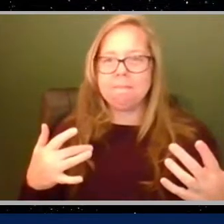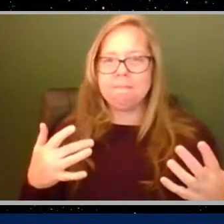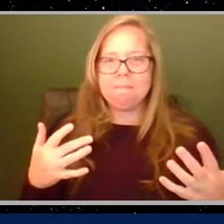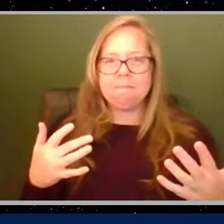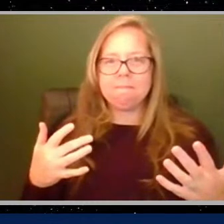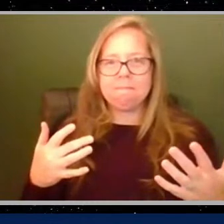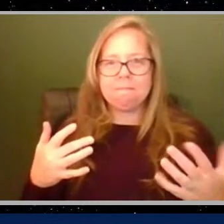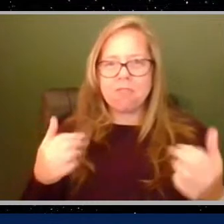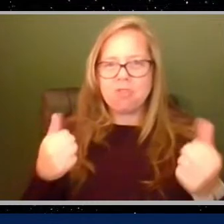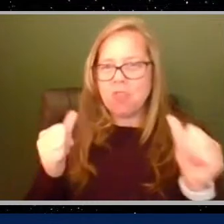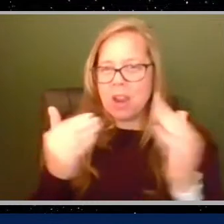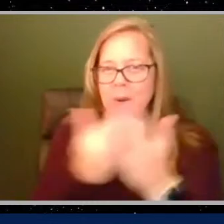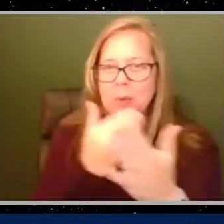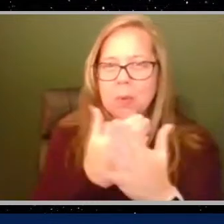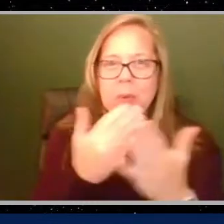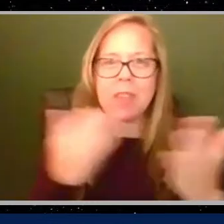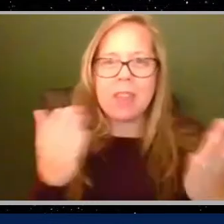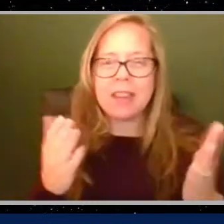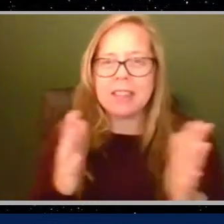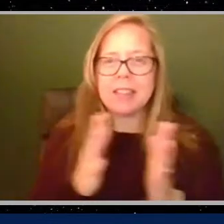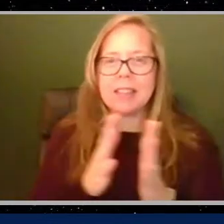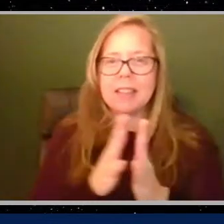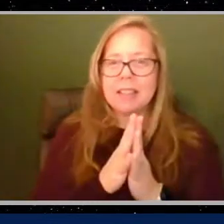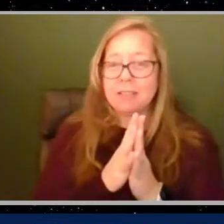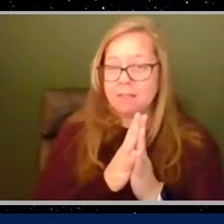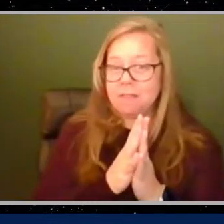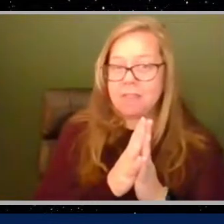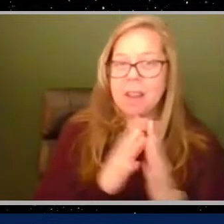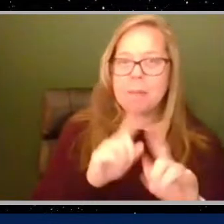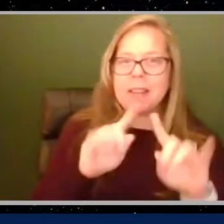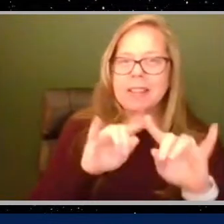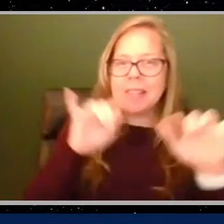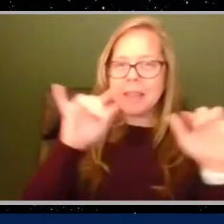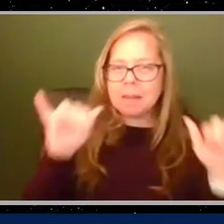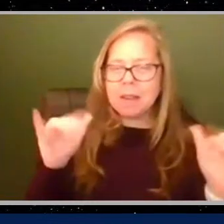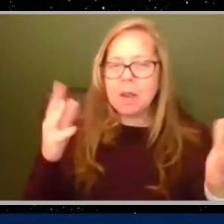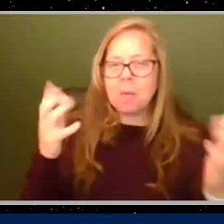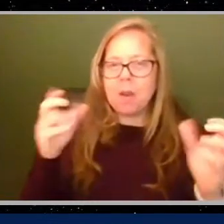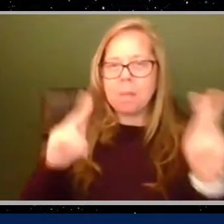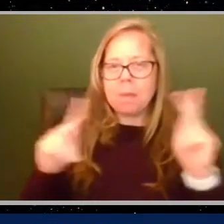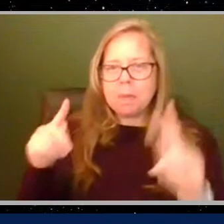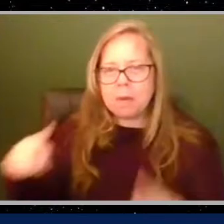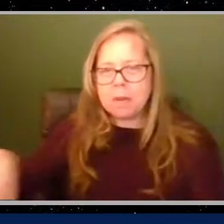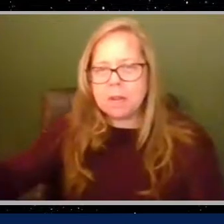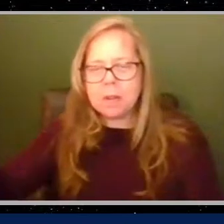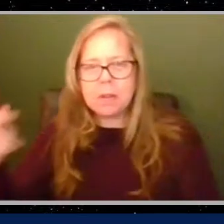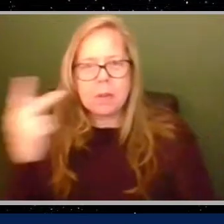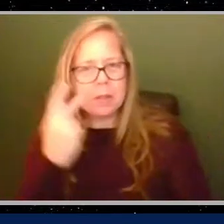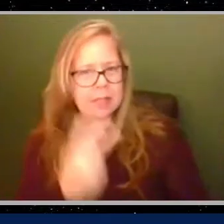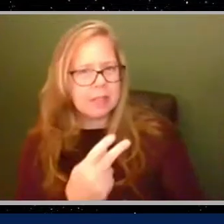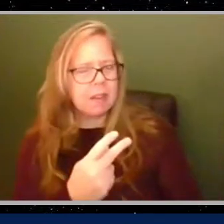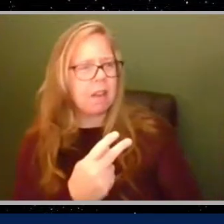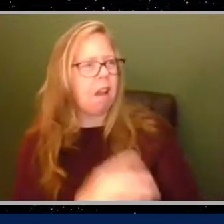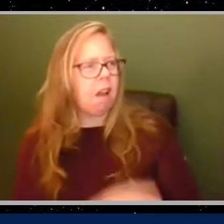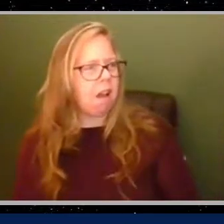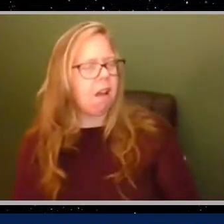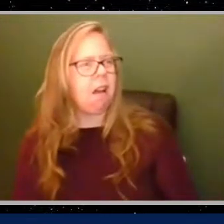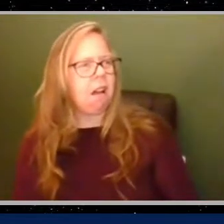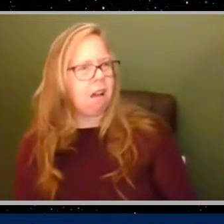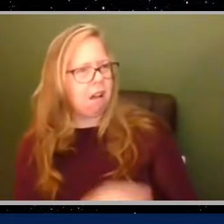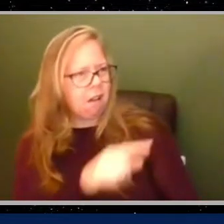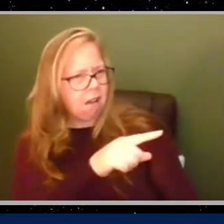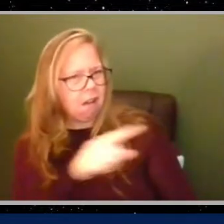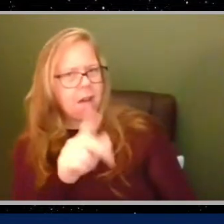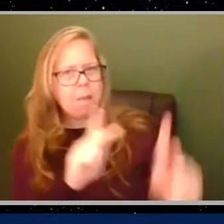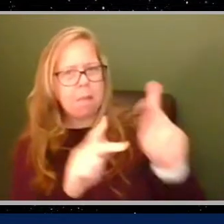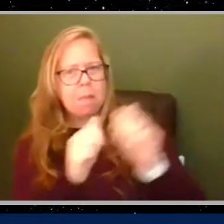the edge. But we also want folks to be able to know that, hey, we're people with